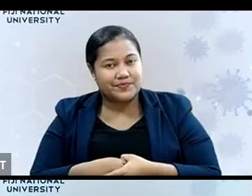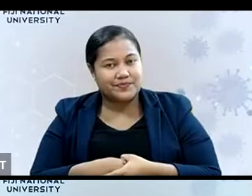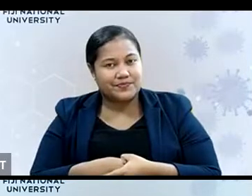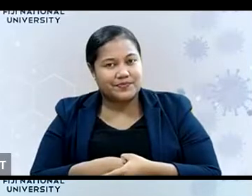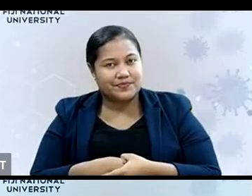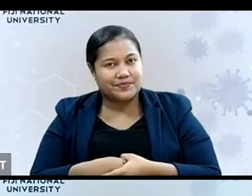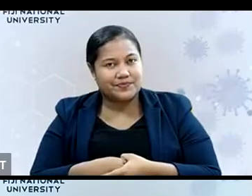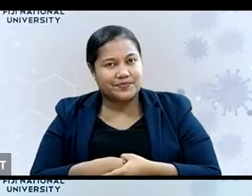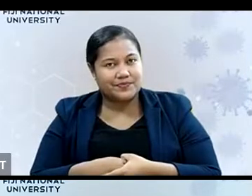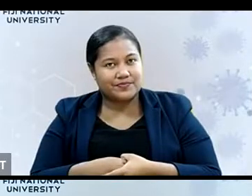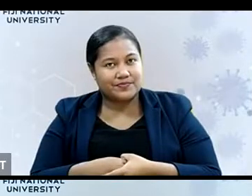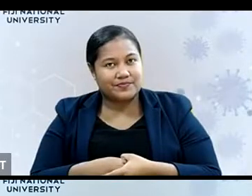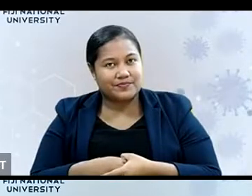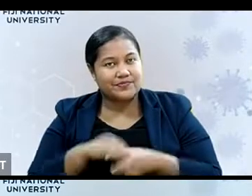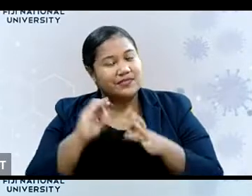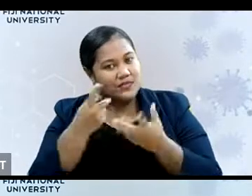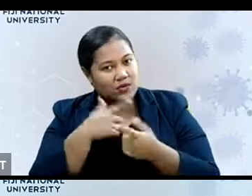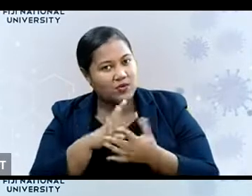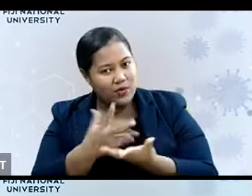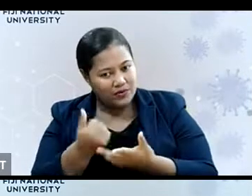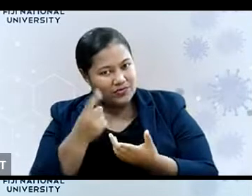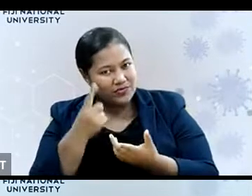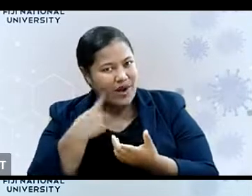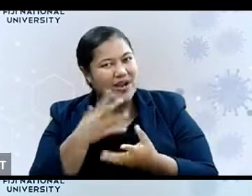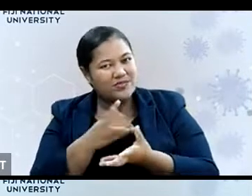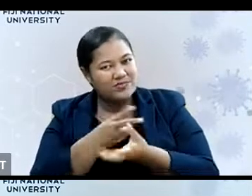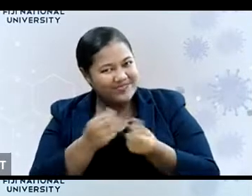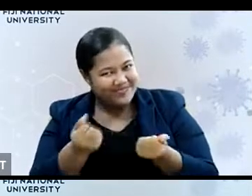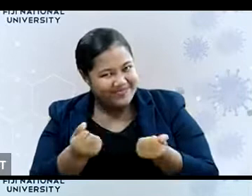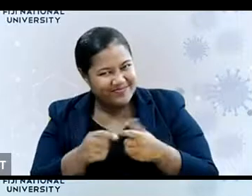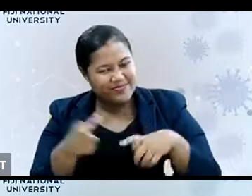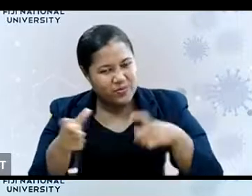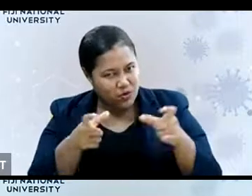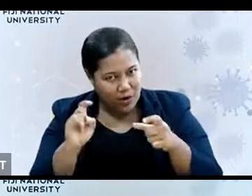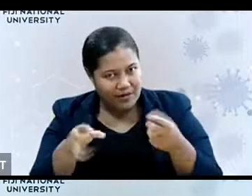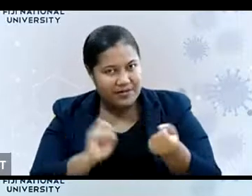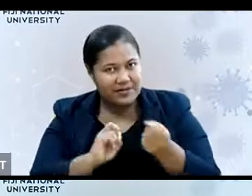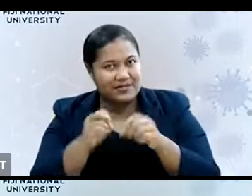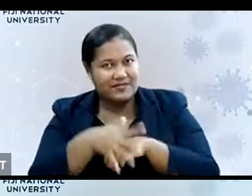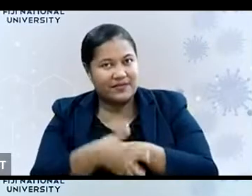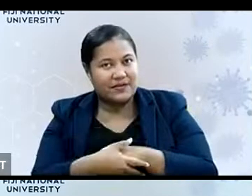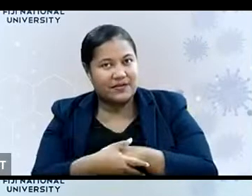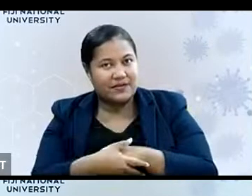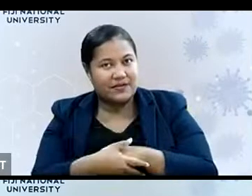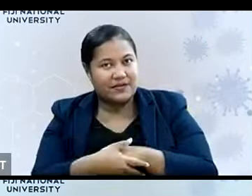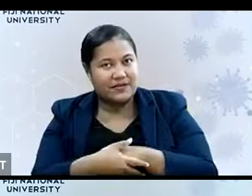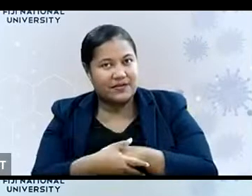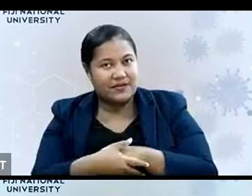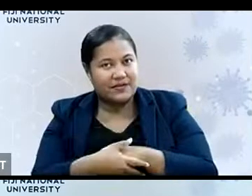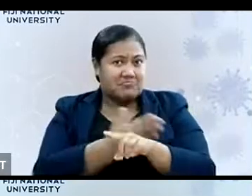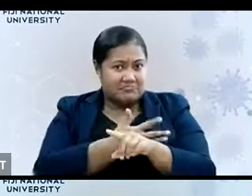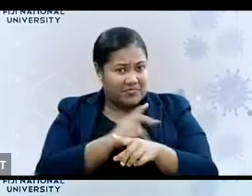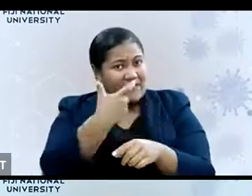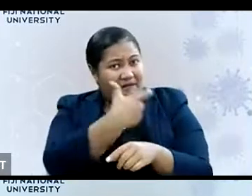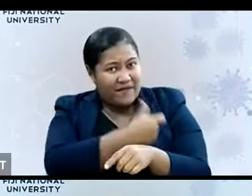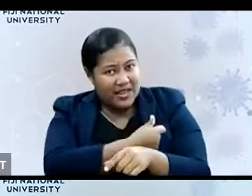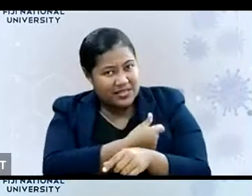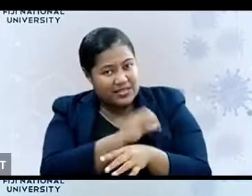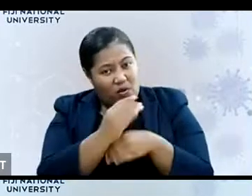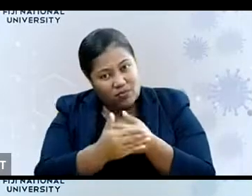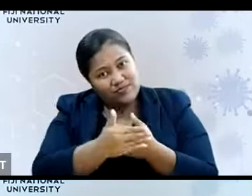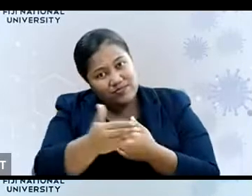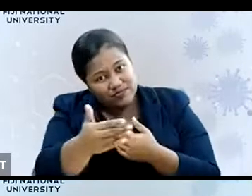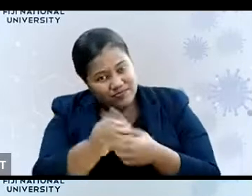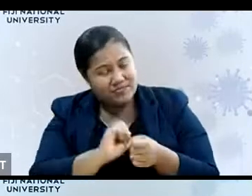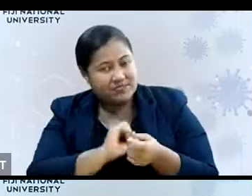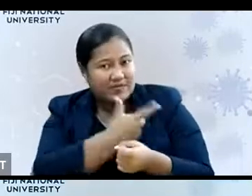going so hard against this virus as we have been in the pre-vaccine era. But the post-vaccine era, I think we can look forward to a different